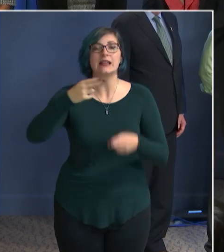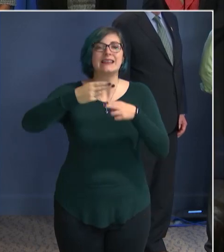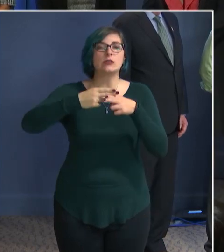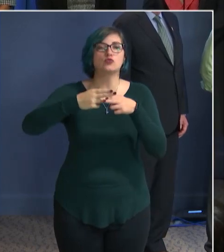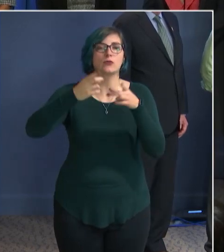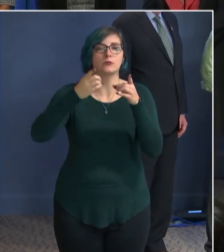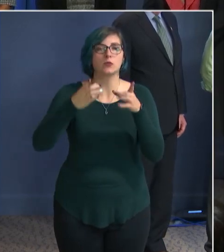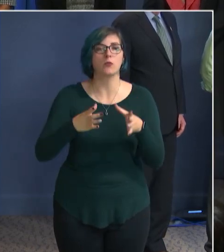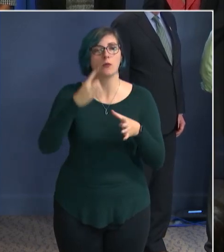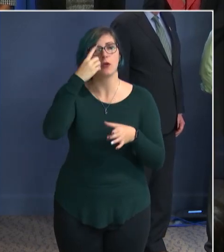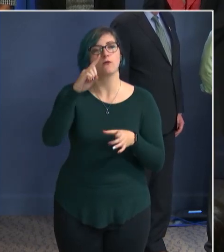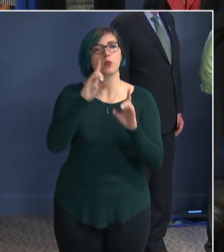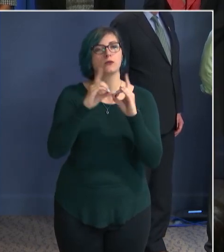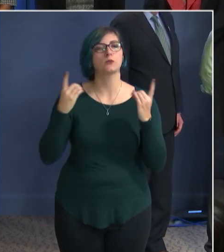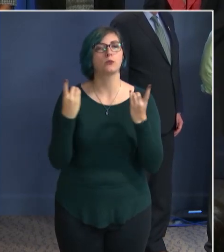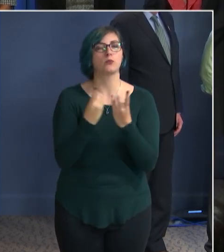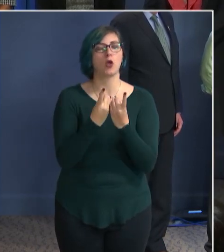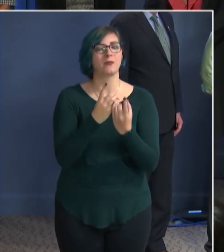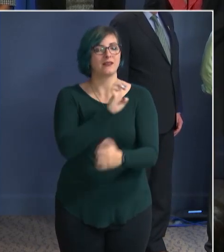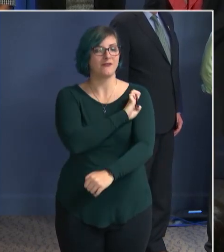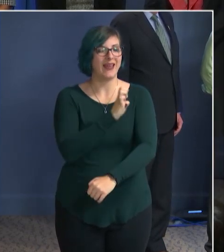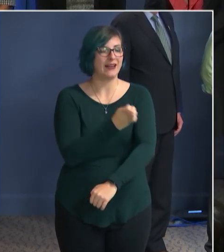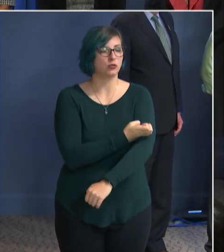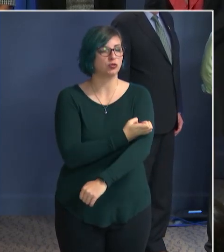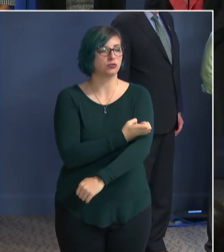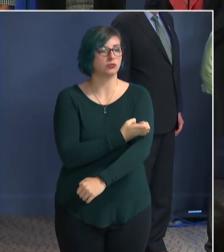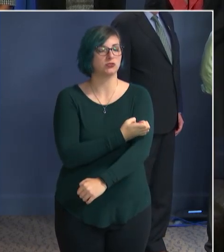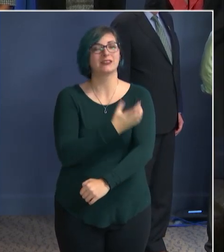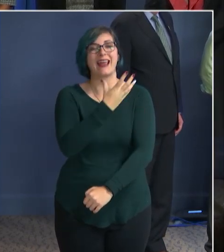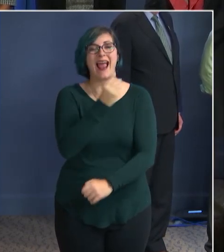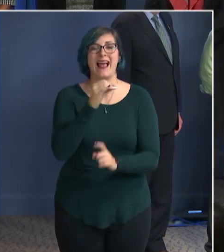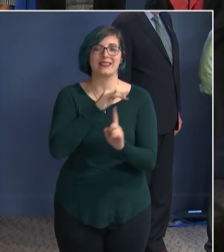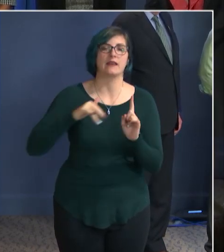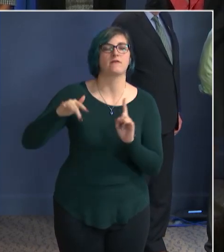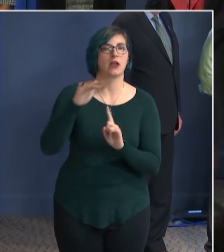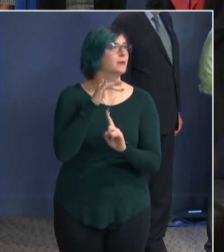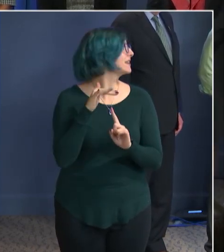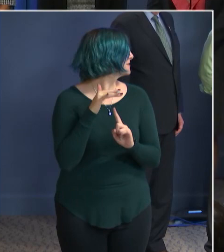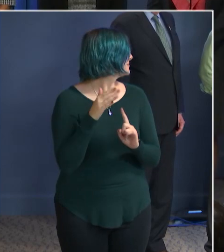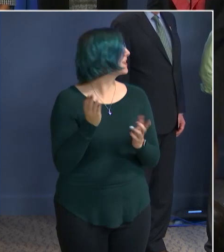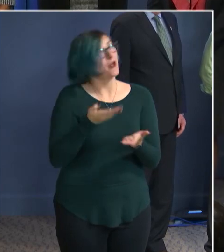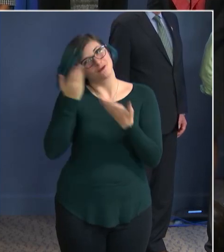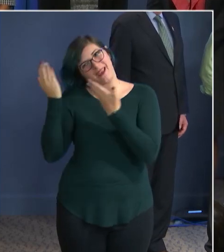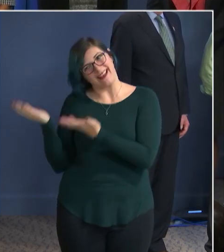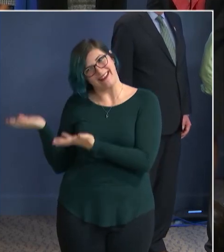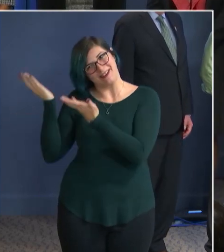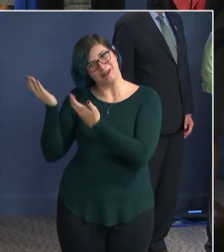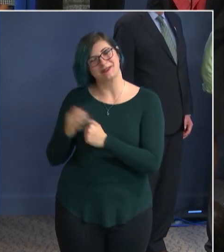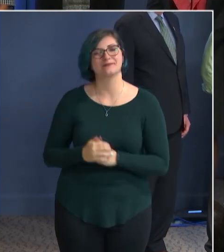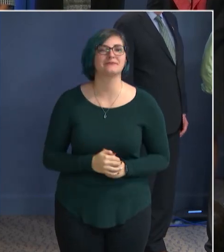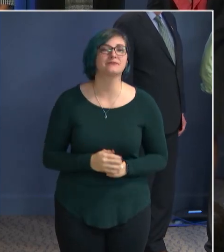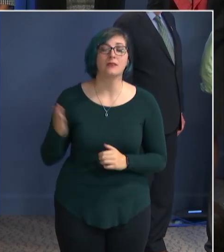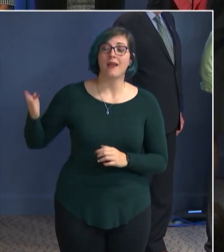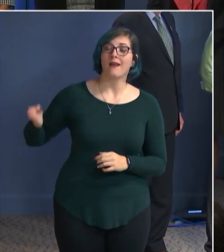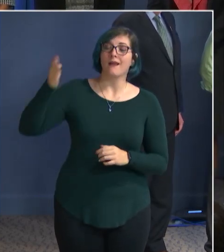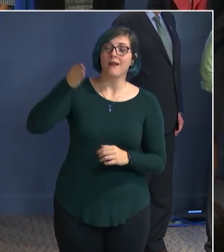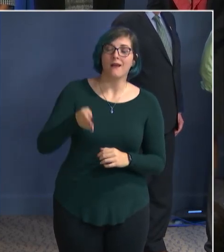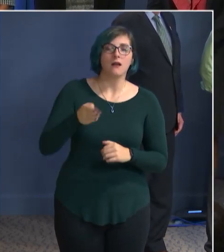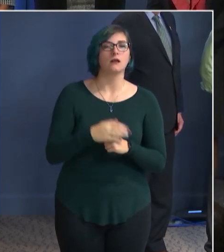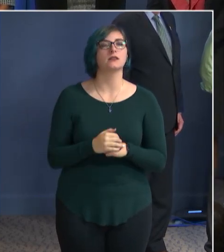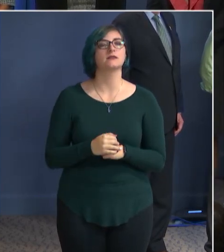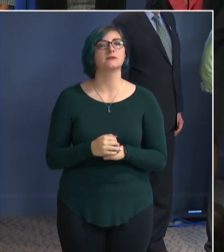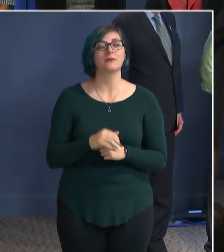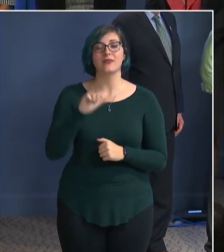the Department of Energy and the Environment. And he's right here. Next, I want to announce